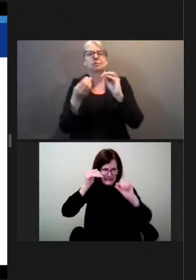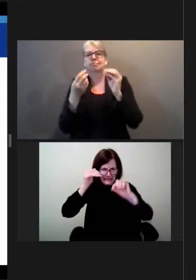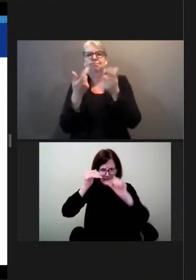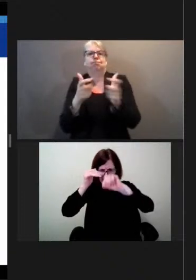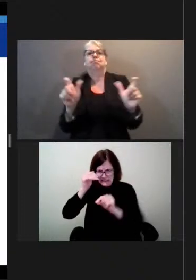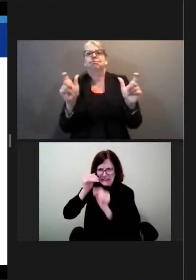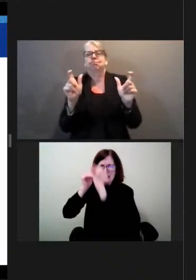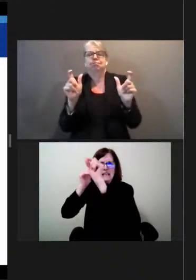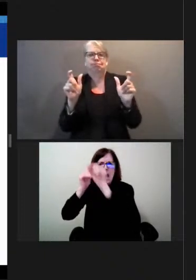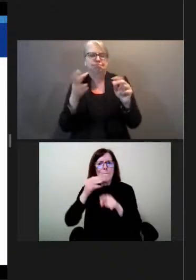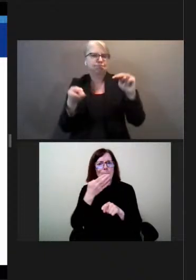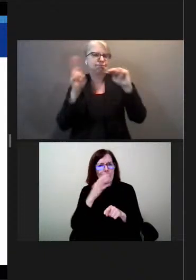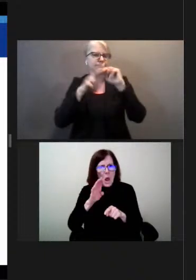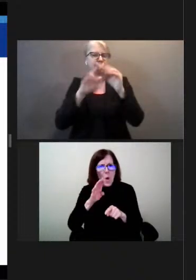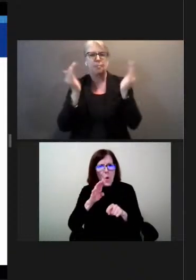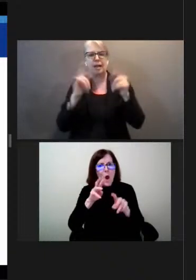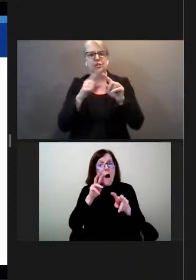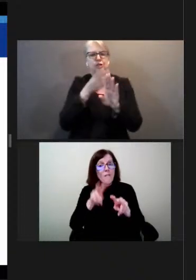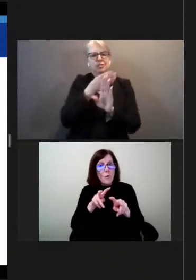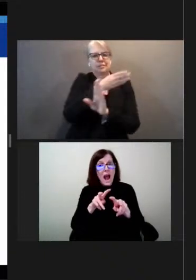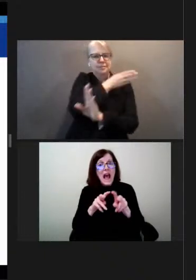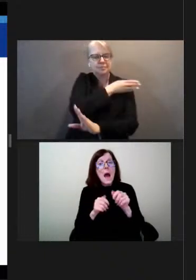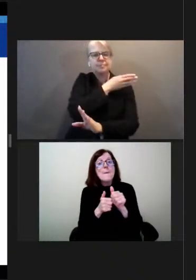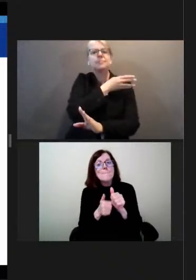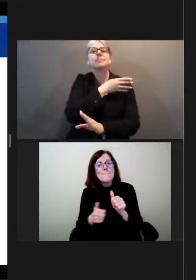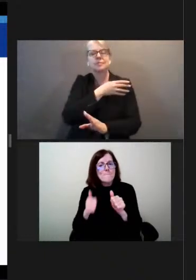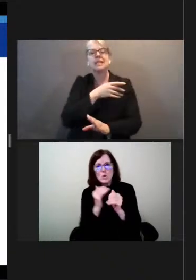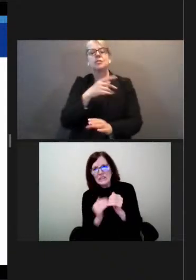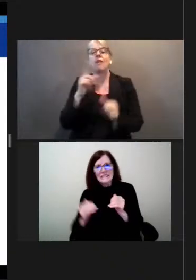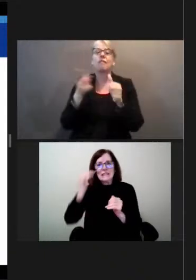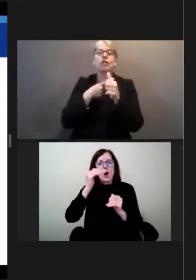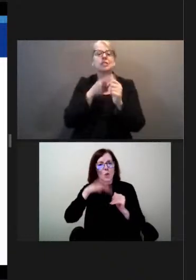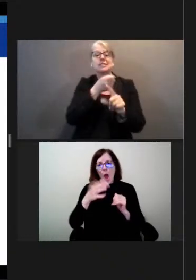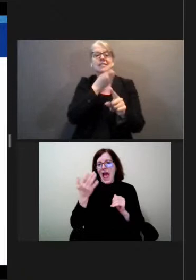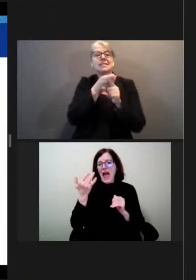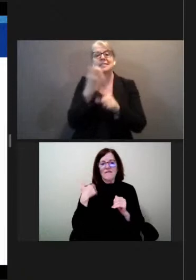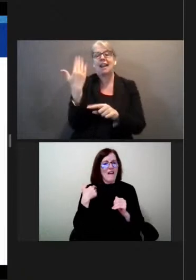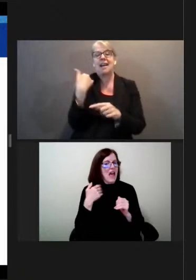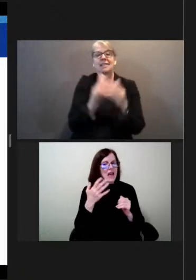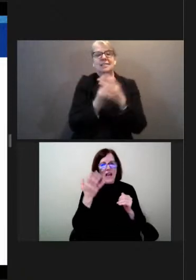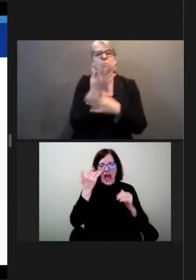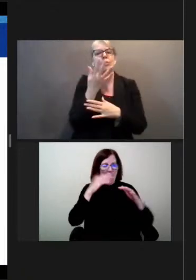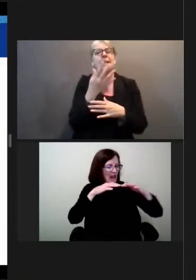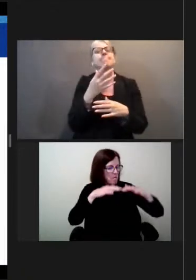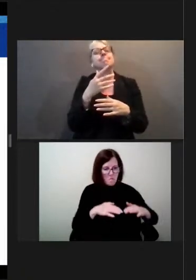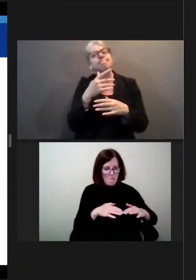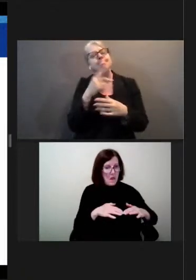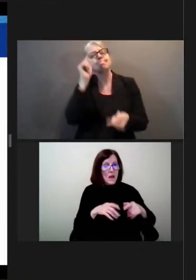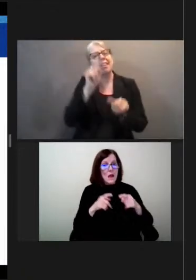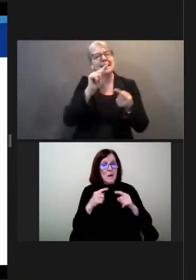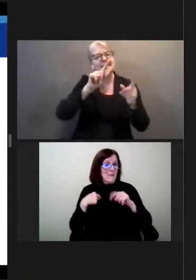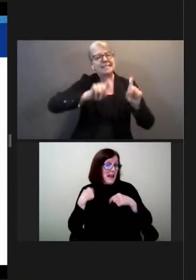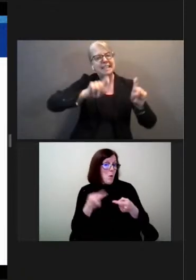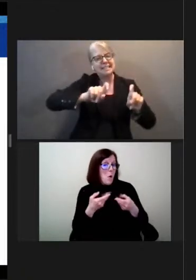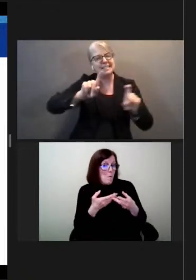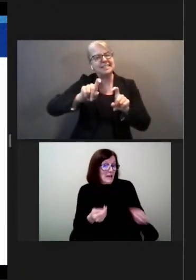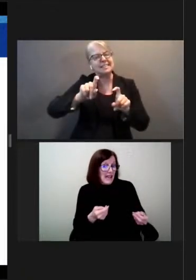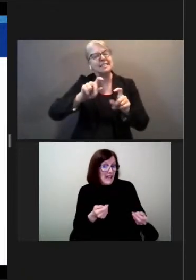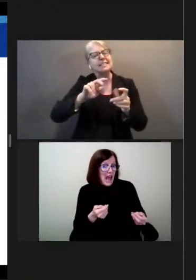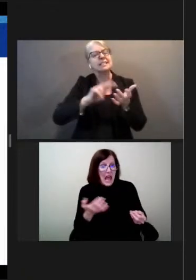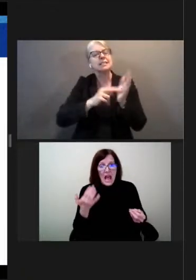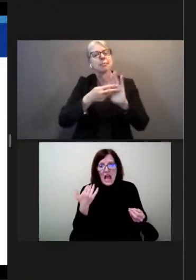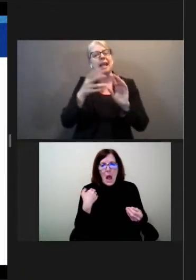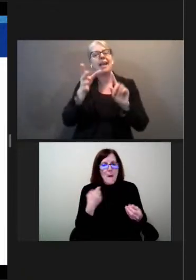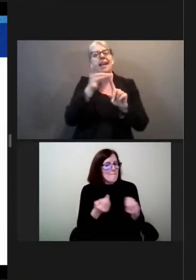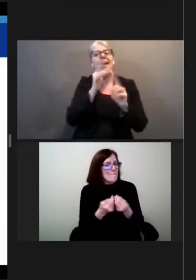ones. Admittedly, the first wave last spring, there wasn't as much testing. And so the case numbers are less than they